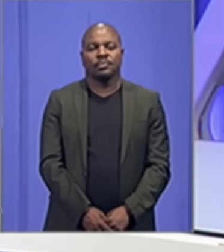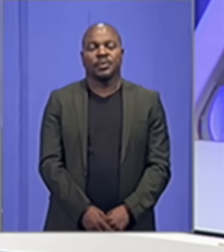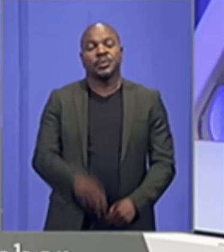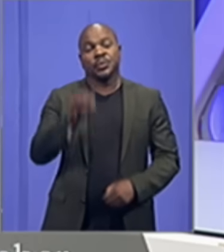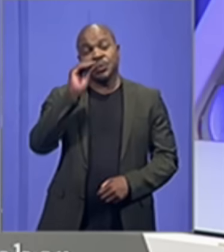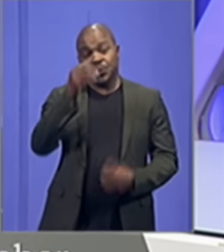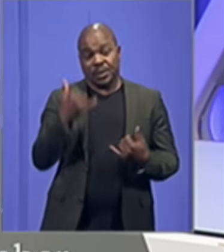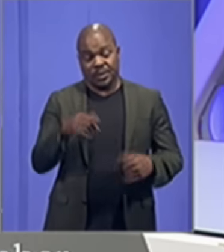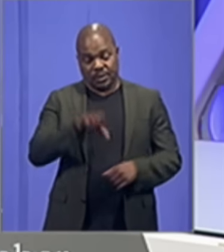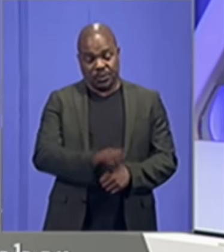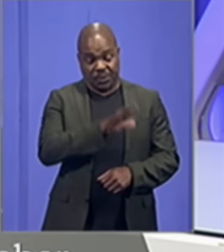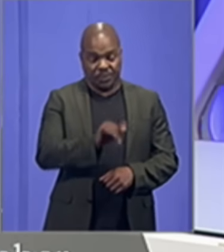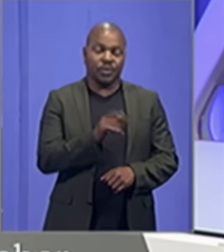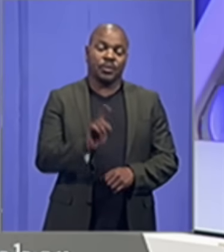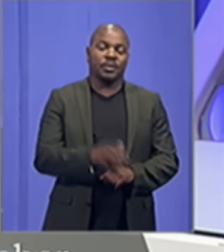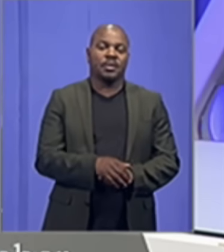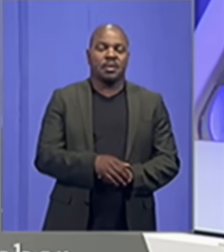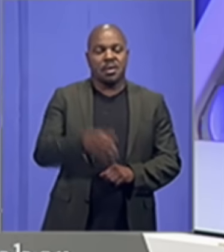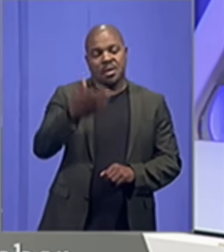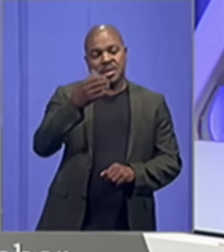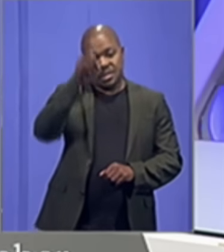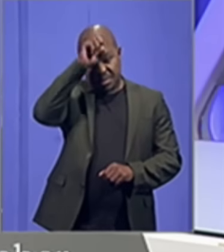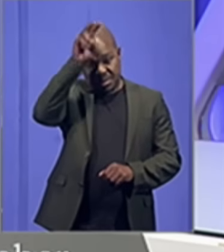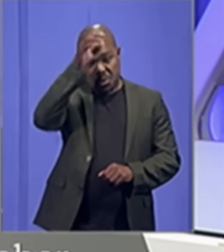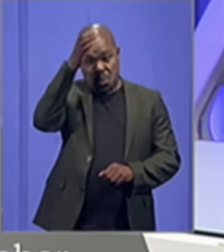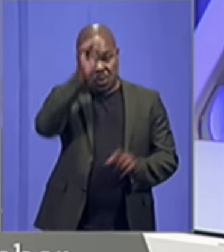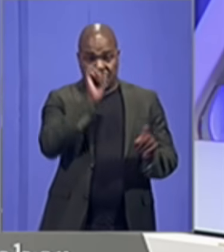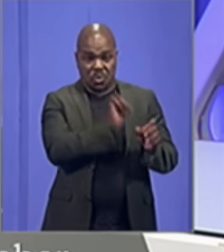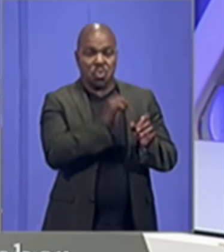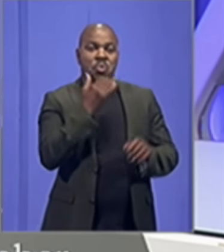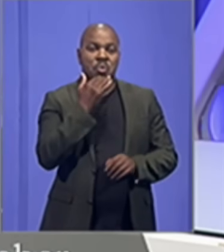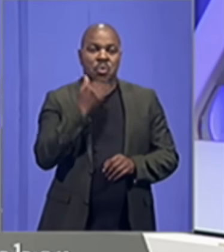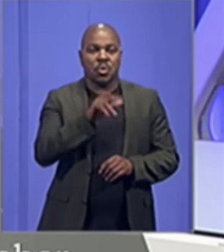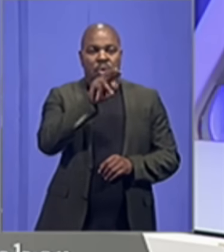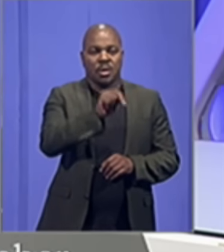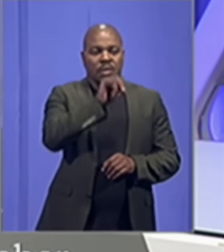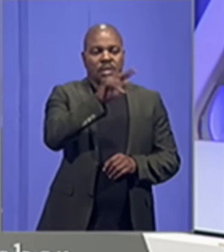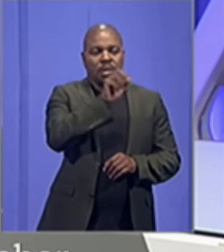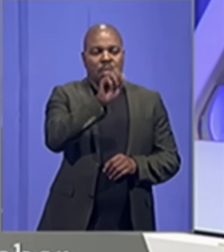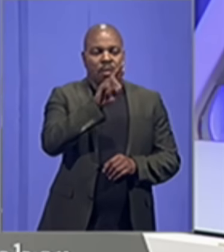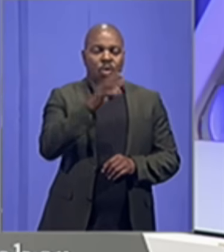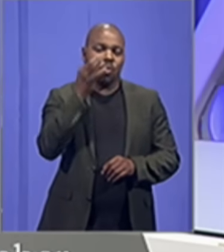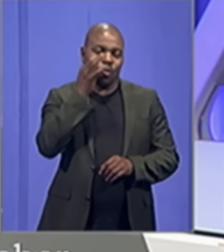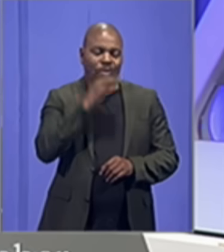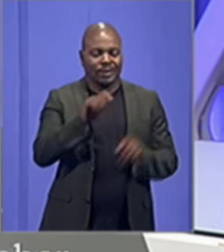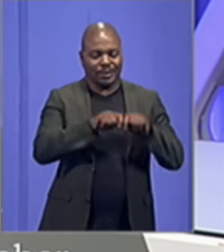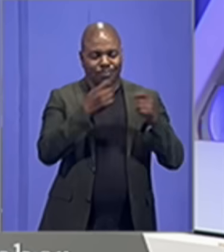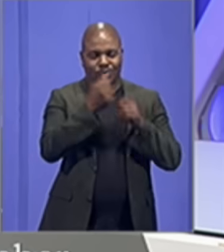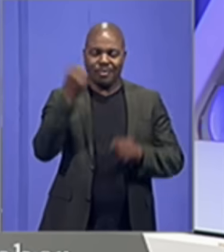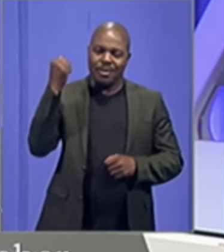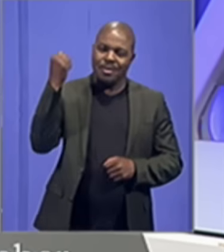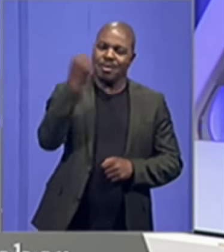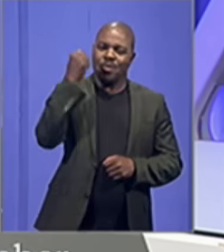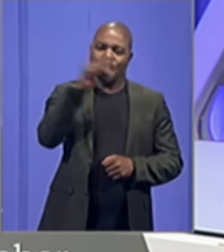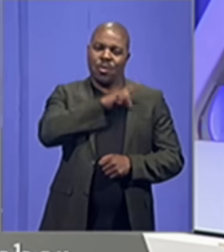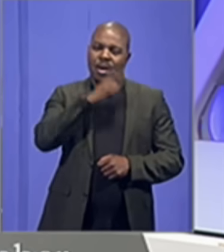Ditabeng tsa kwano lapeng tse ding re fumana gore mokwetlisi wa di Springboks Jack Ninaba o tlhalosa setlhopha sa gage ka gore ke dinatla mme tlholo ya maobane